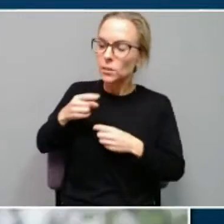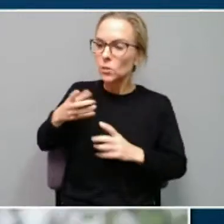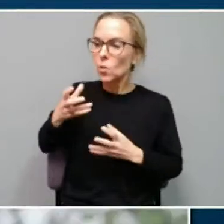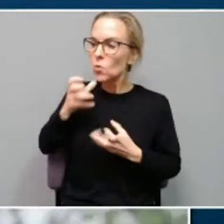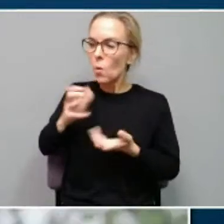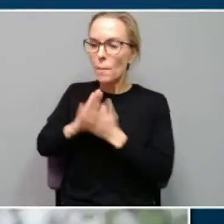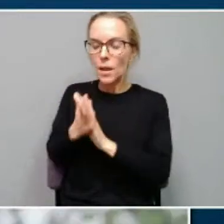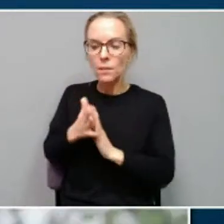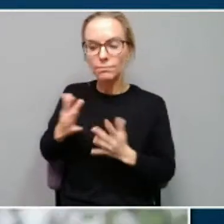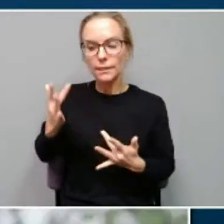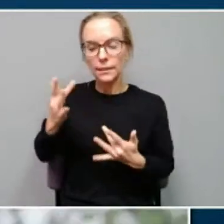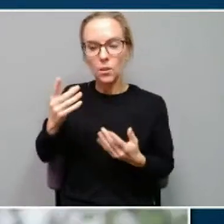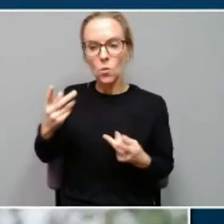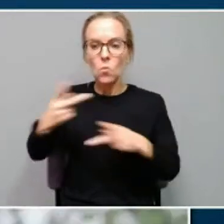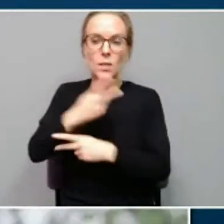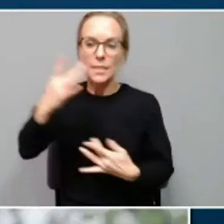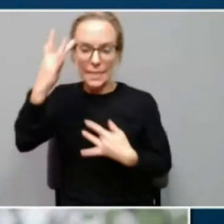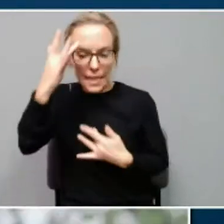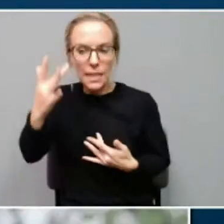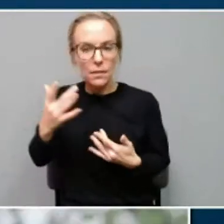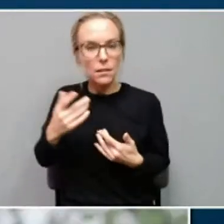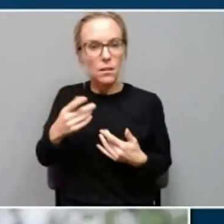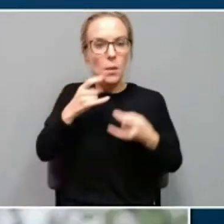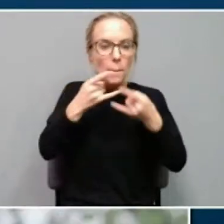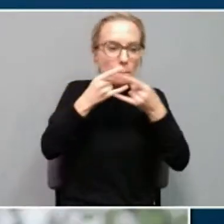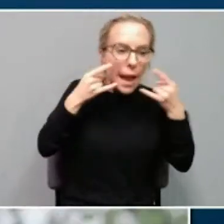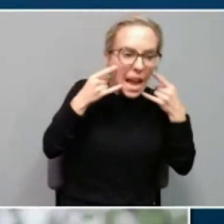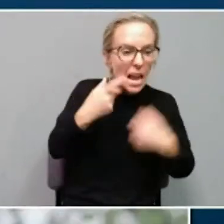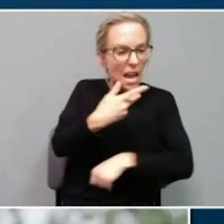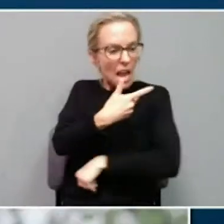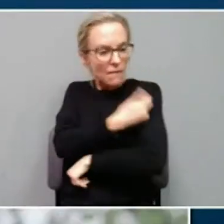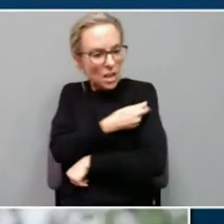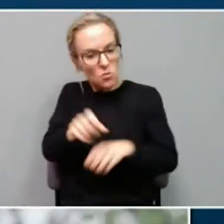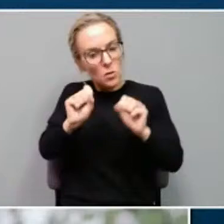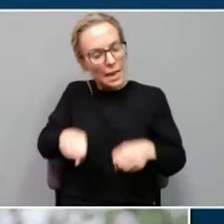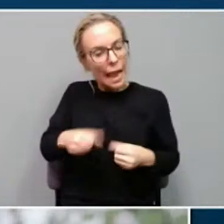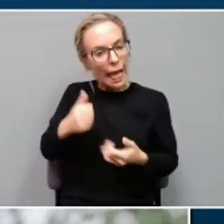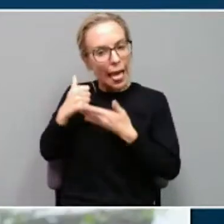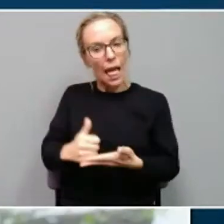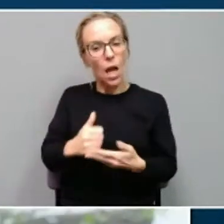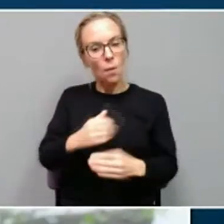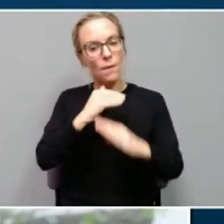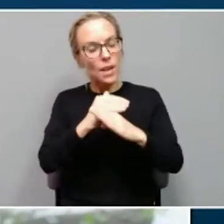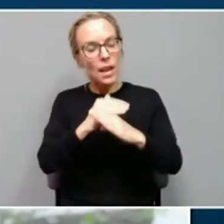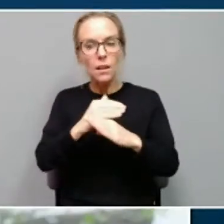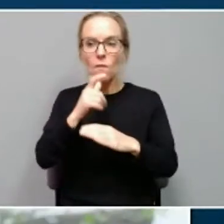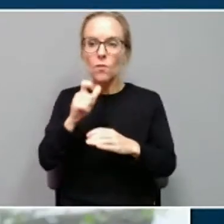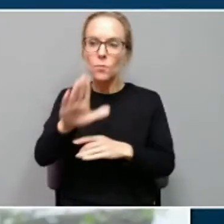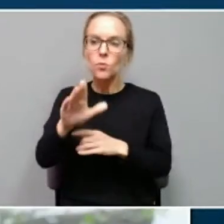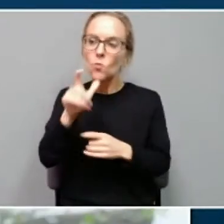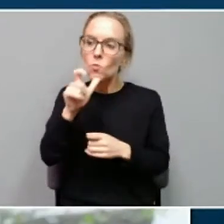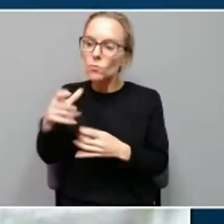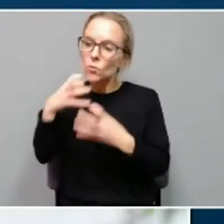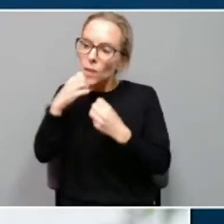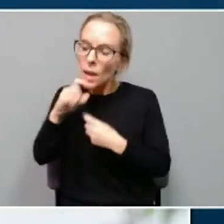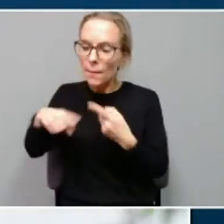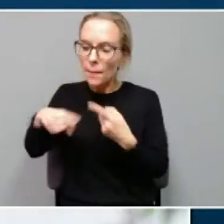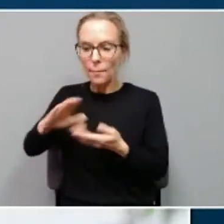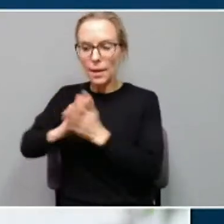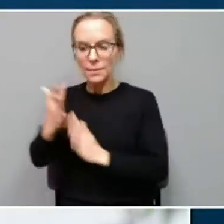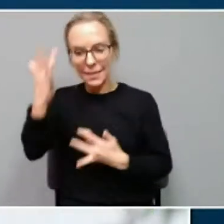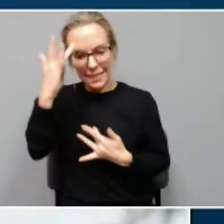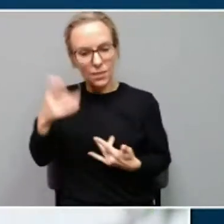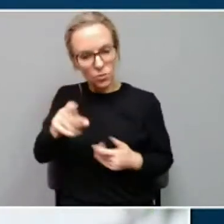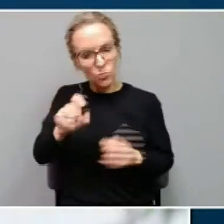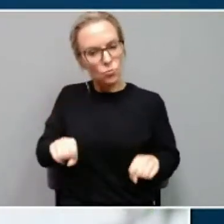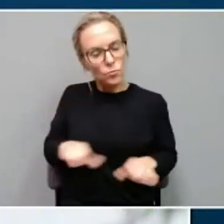COVID, and if getting a vaccine or wearing a mask is something you could do to help prevent someone you love from getting sick, then I believe that's a good thing to do. The best